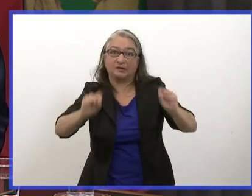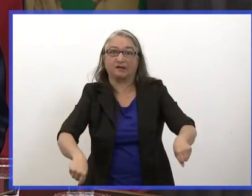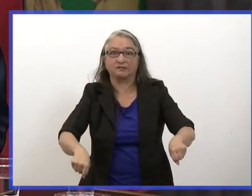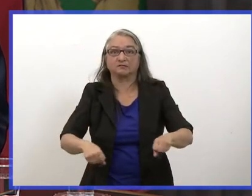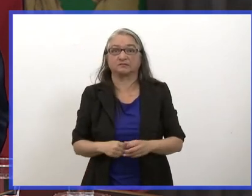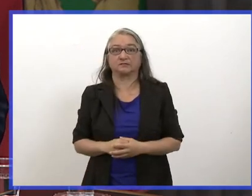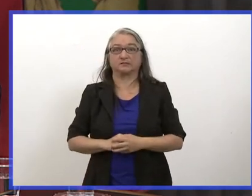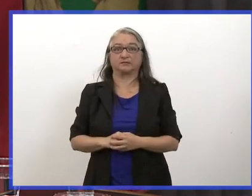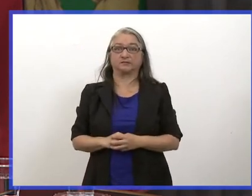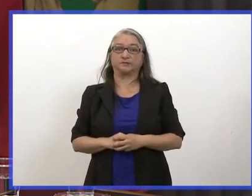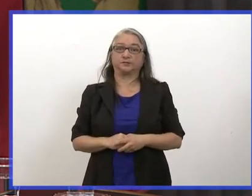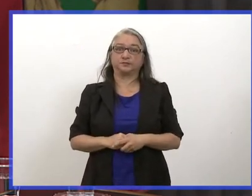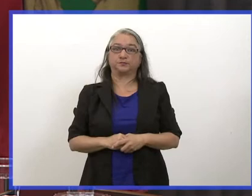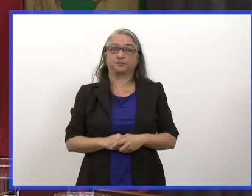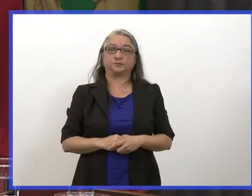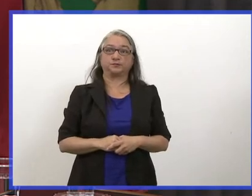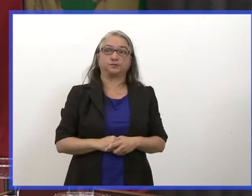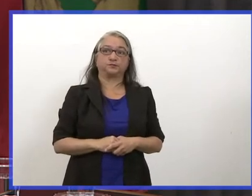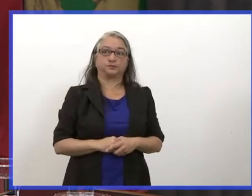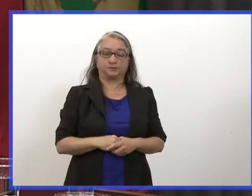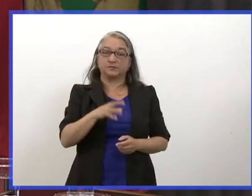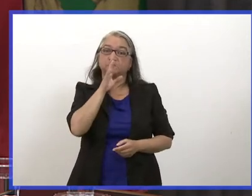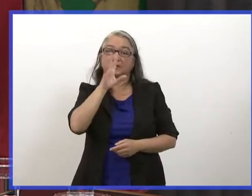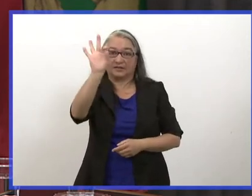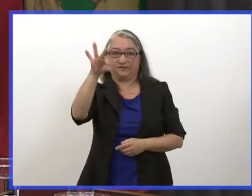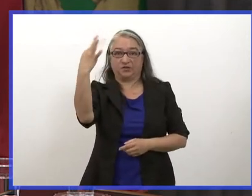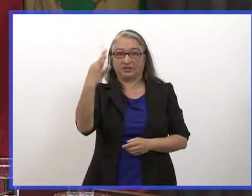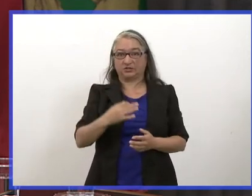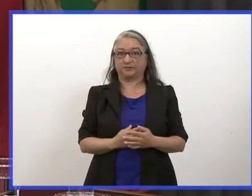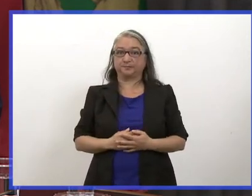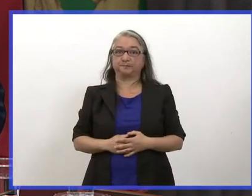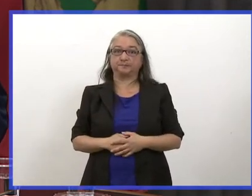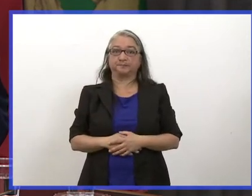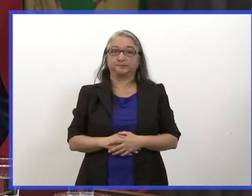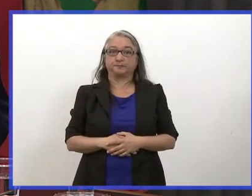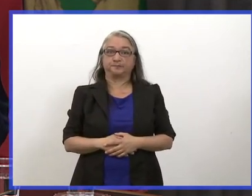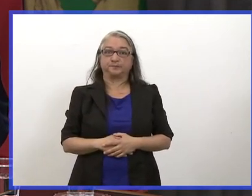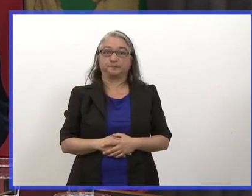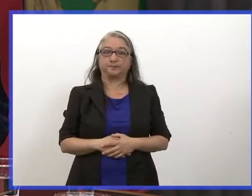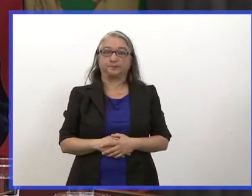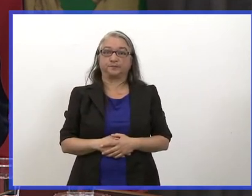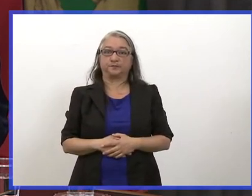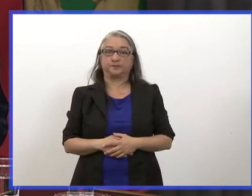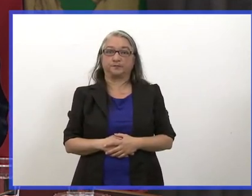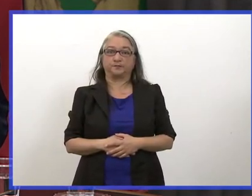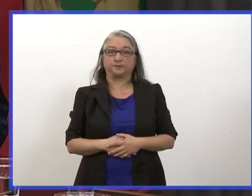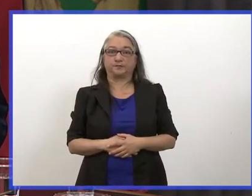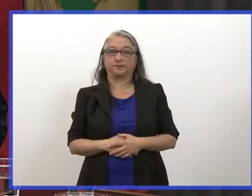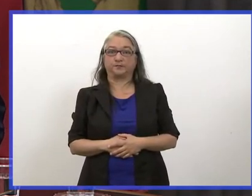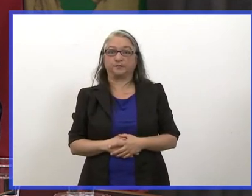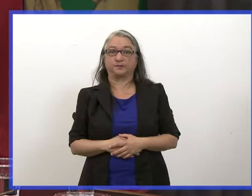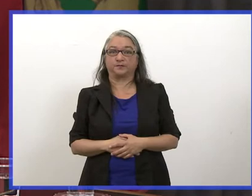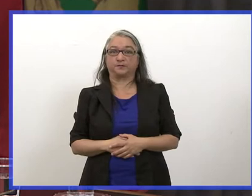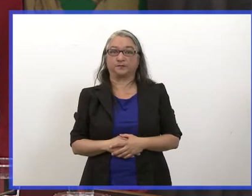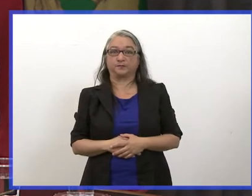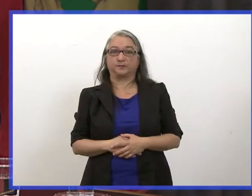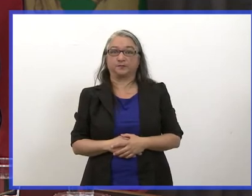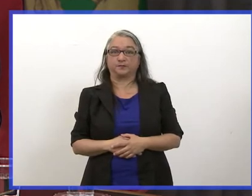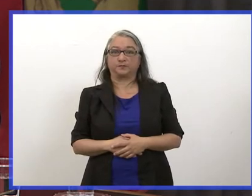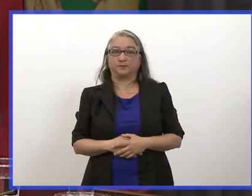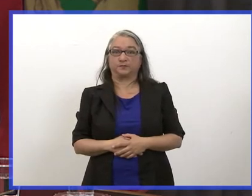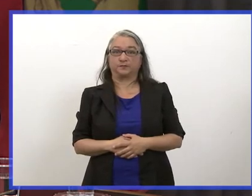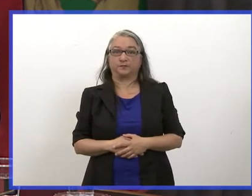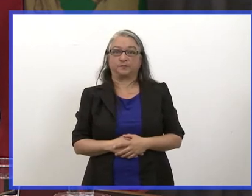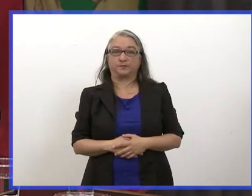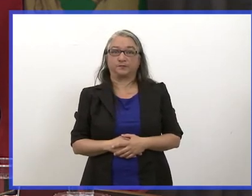Nous l'avons déjà fait, nous pouvons le faire à nouveau. Nous vaincrons cette troisième vague si les Manitobains font deux